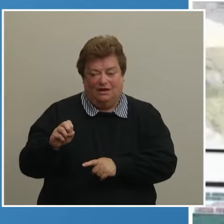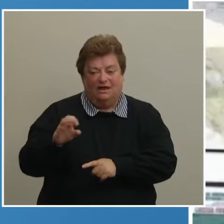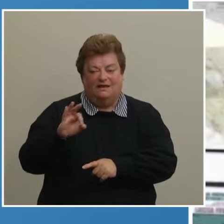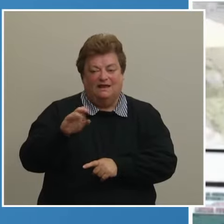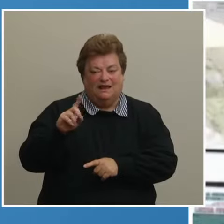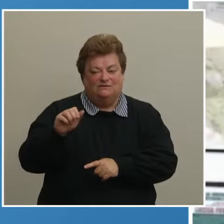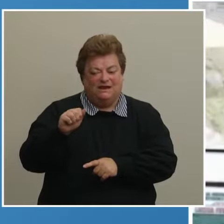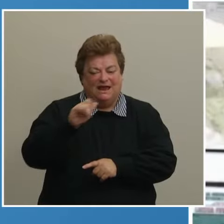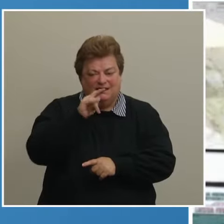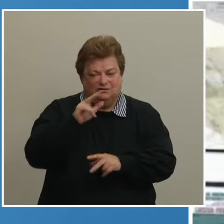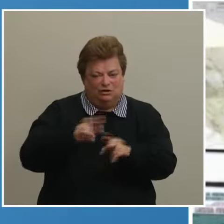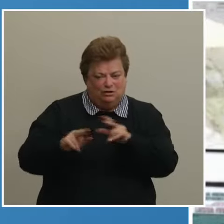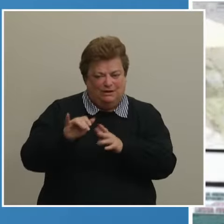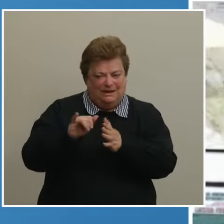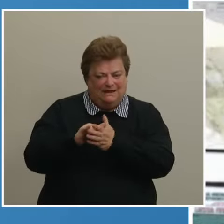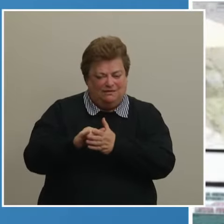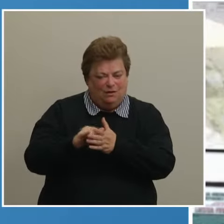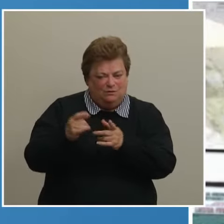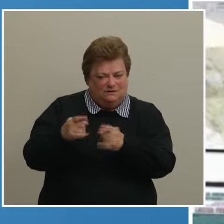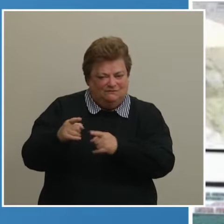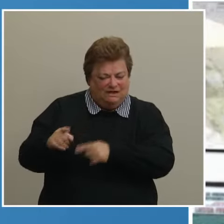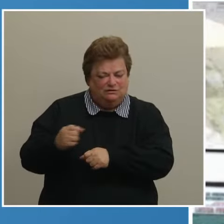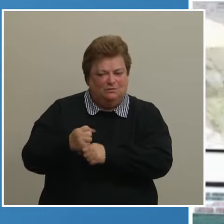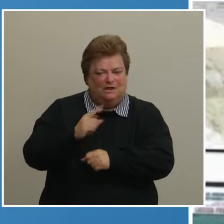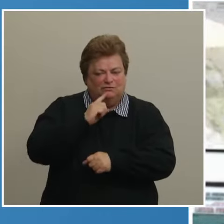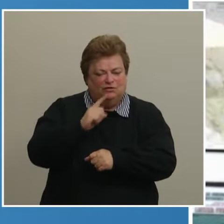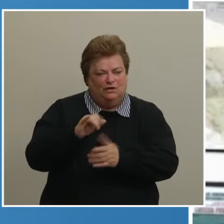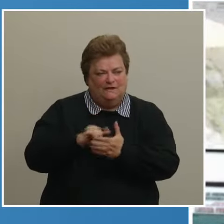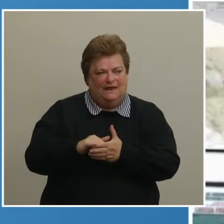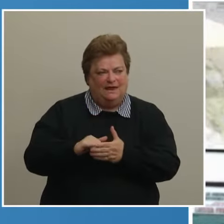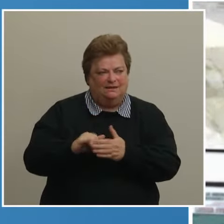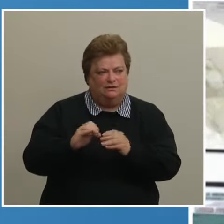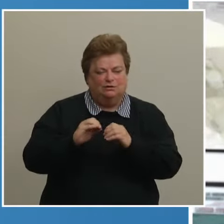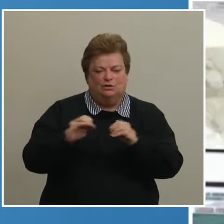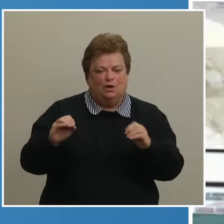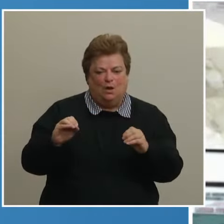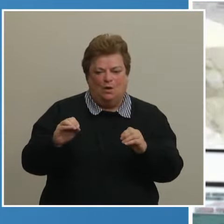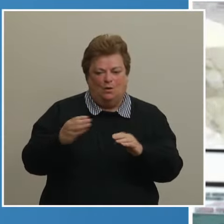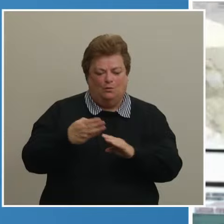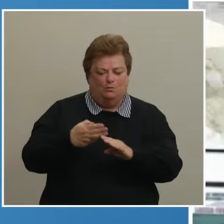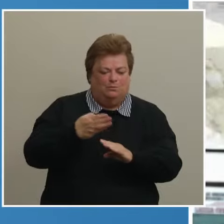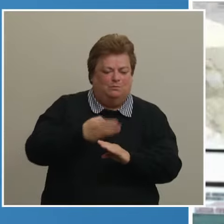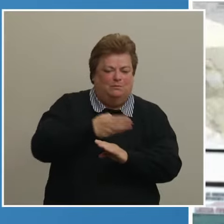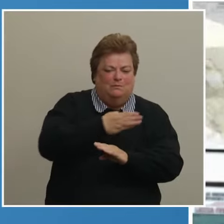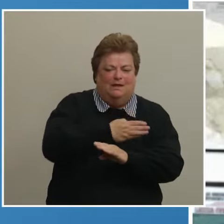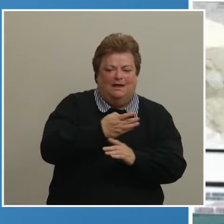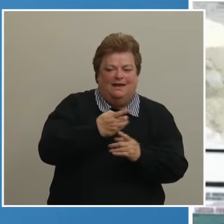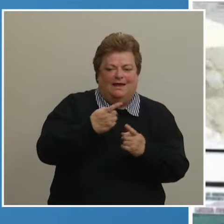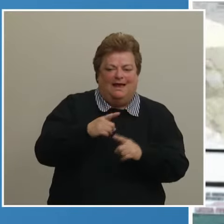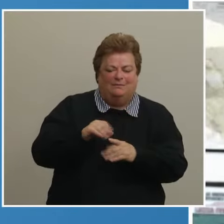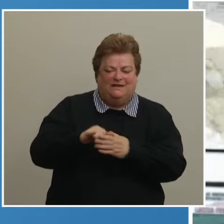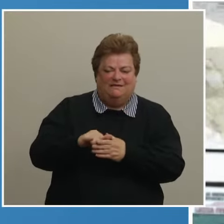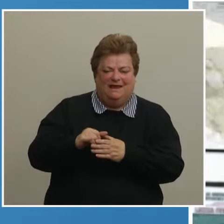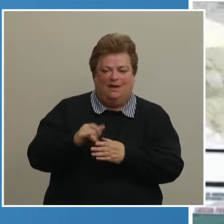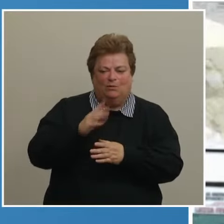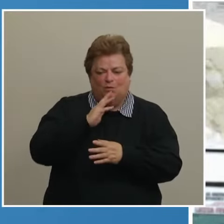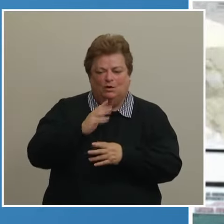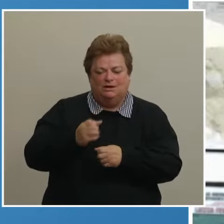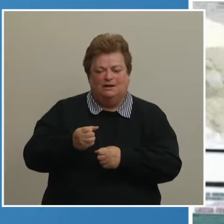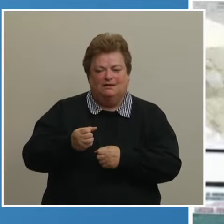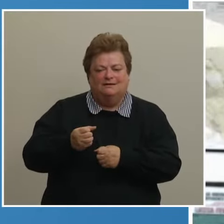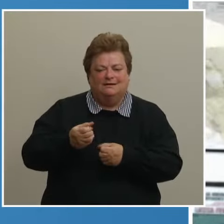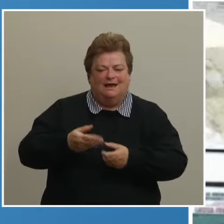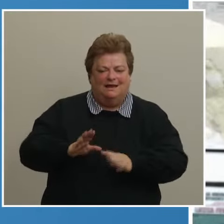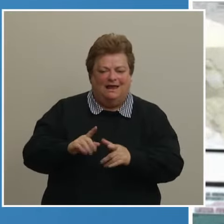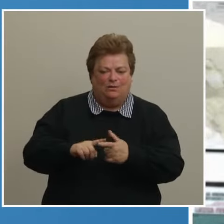looking closely at these events to make sure that there are no predisposing factors that could potentially allow us to tailor the use of